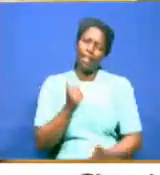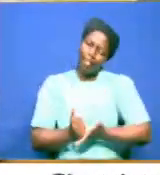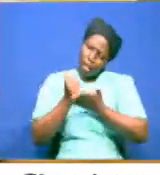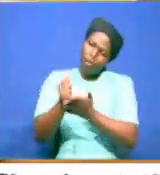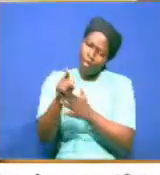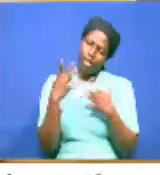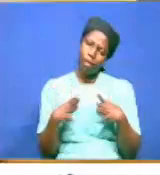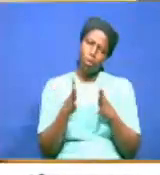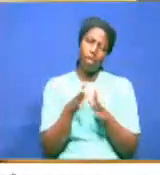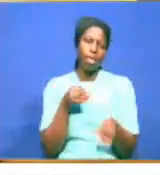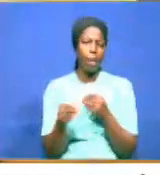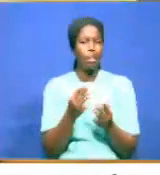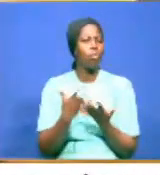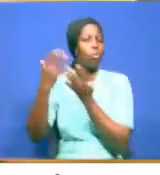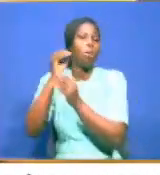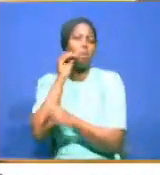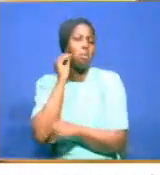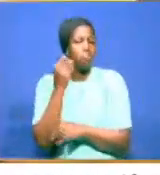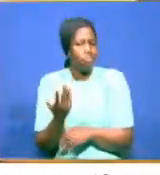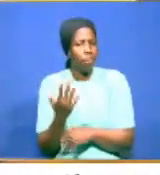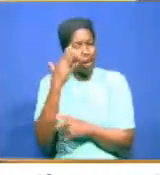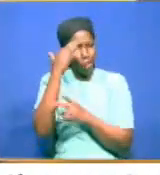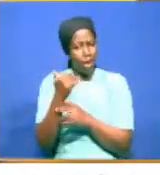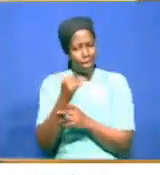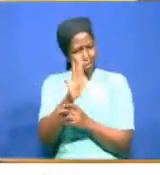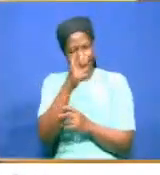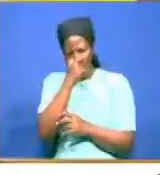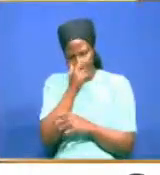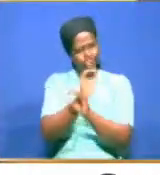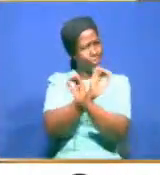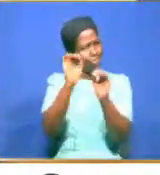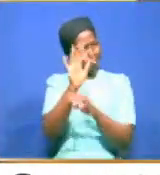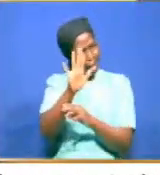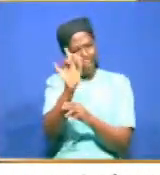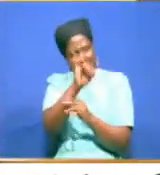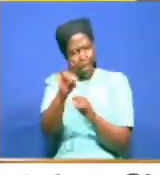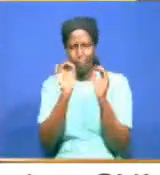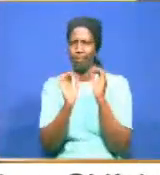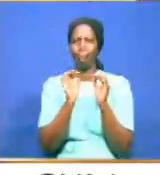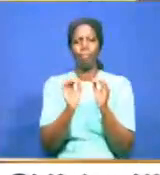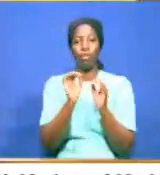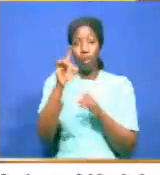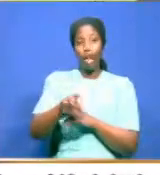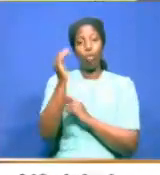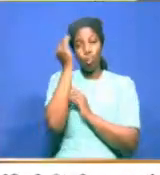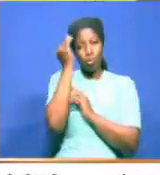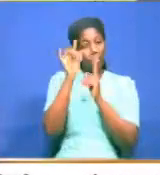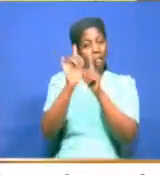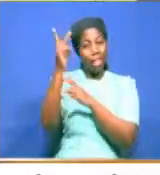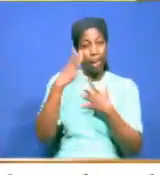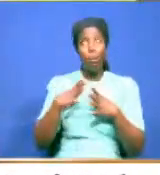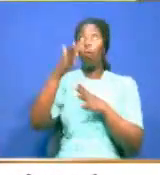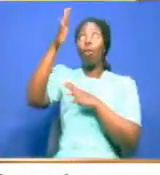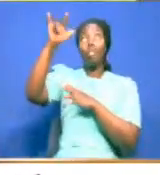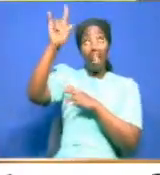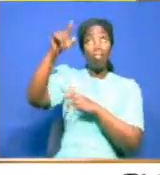where they're going, because it is not their wish. It is not their fault. And we have to know, as Kenyans, God will judge us. Because